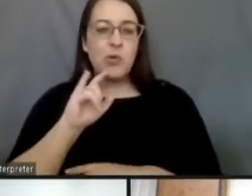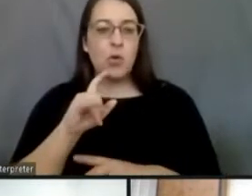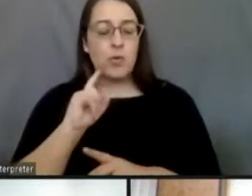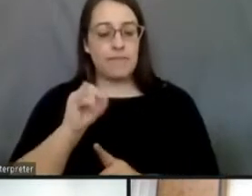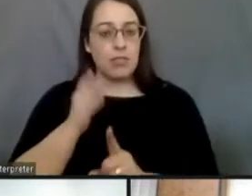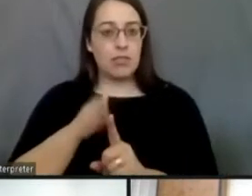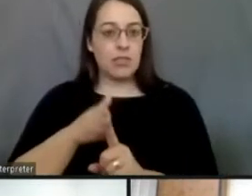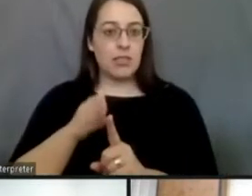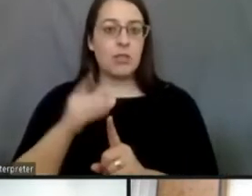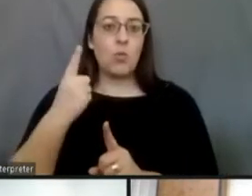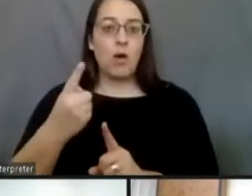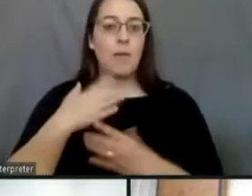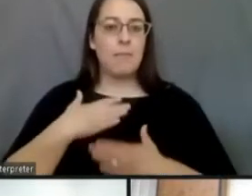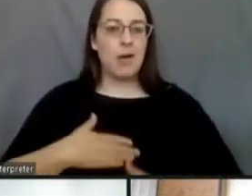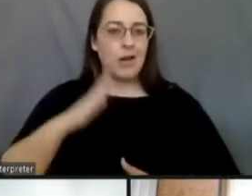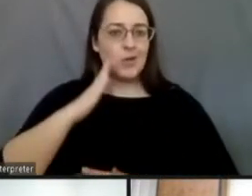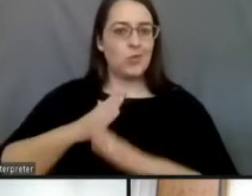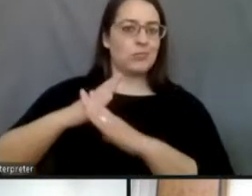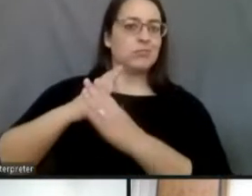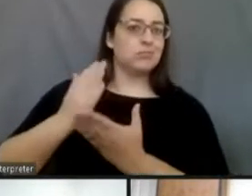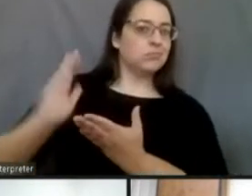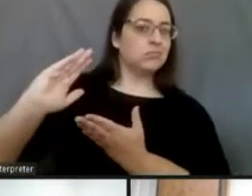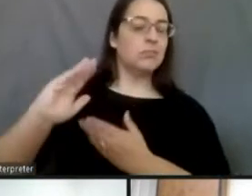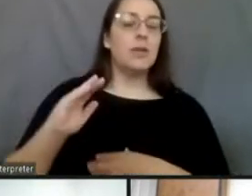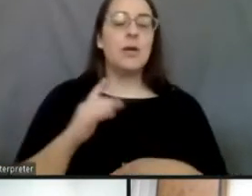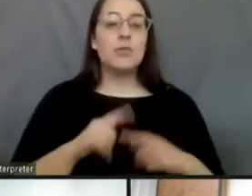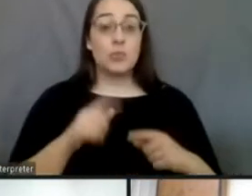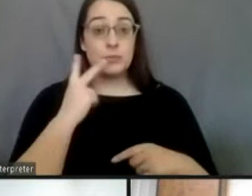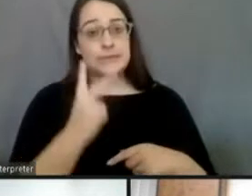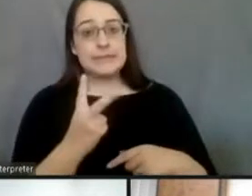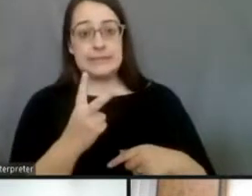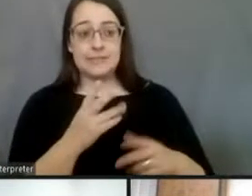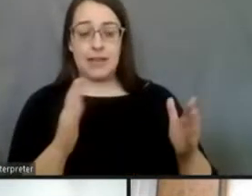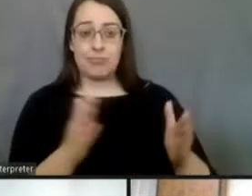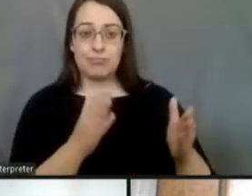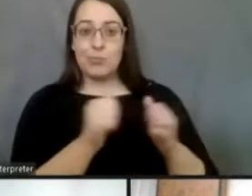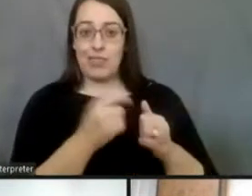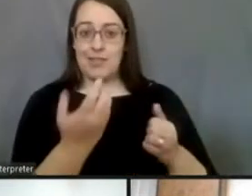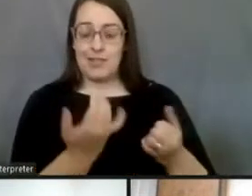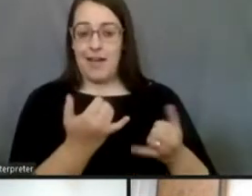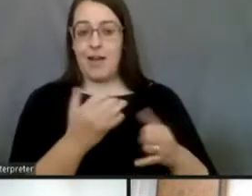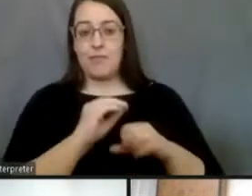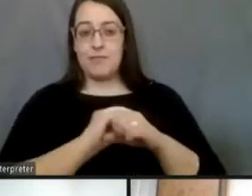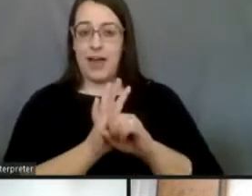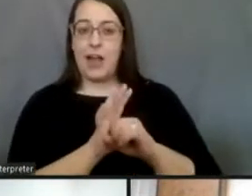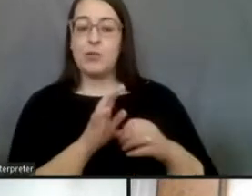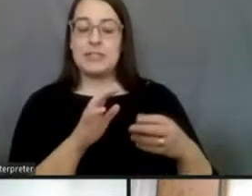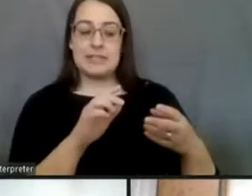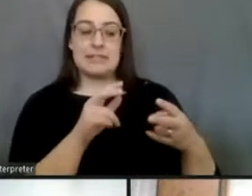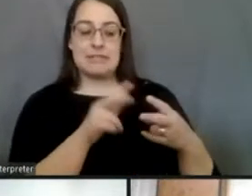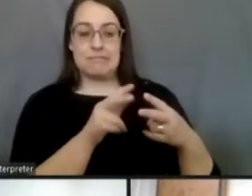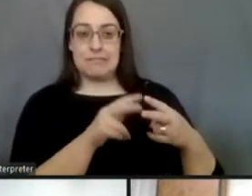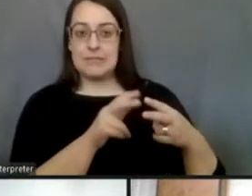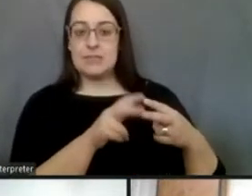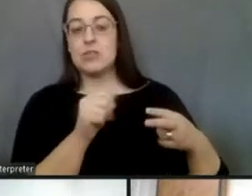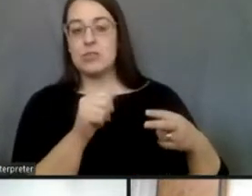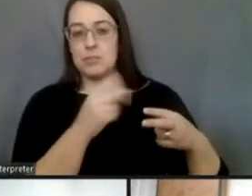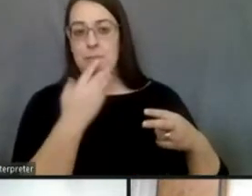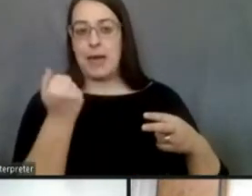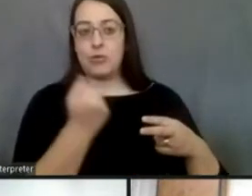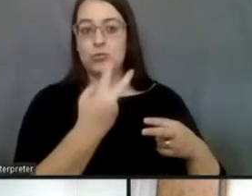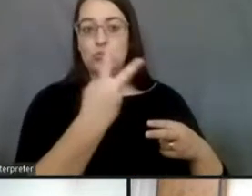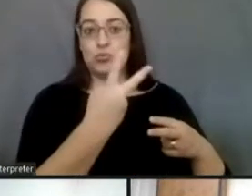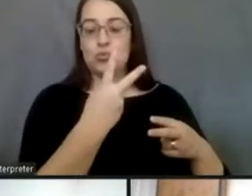it's not surprising that we're seeing that with this, with the virus and the virus strains that we're trying to combat with these